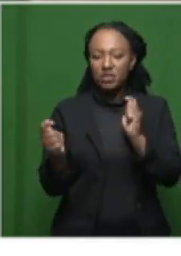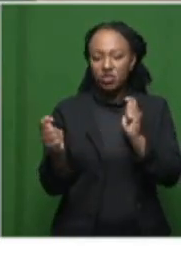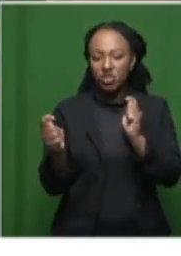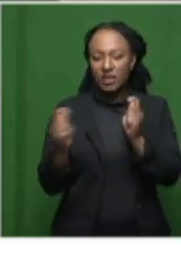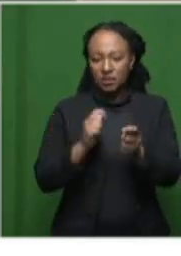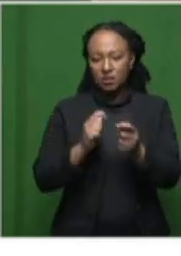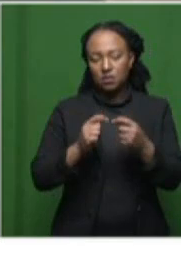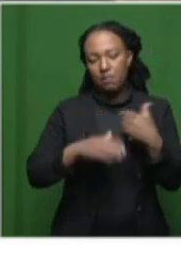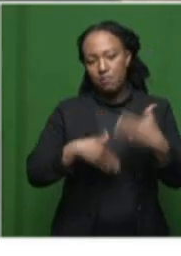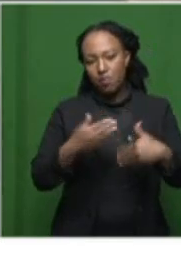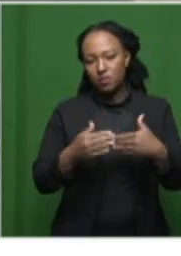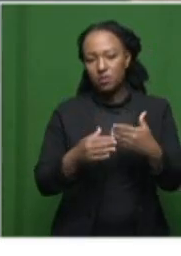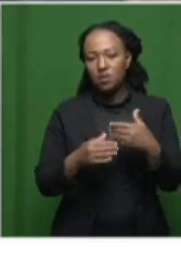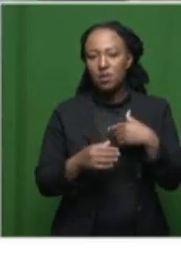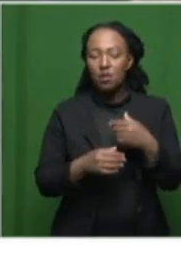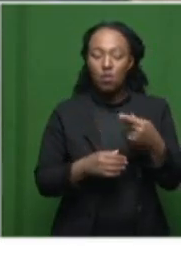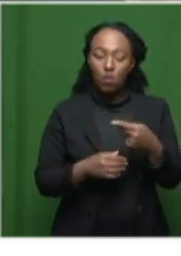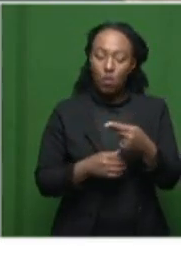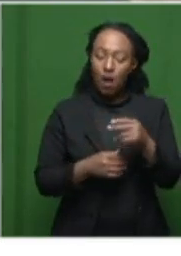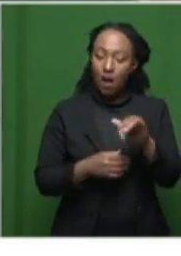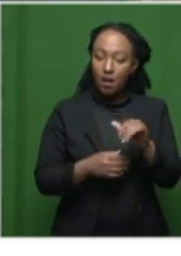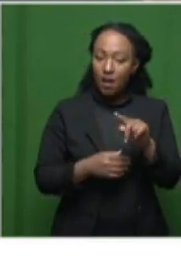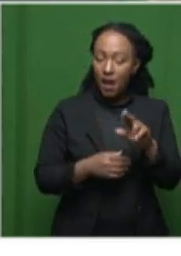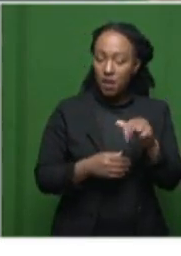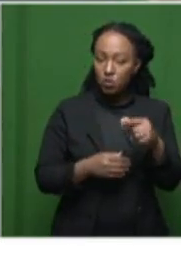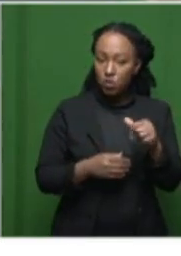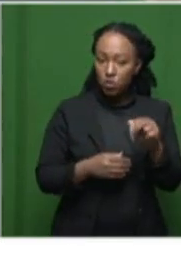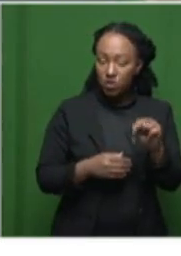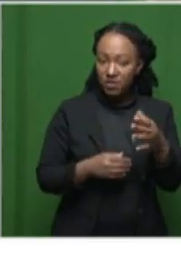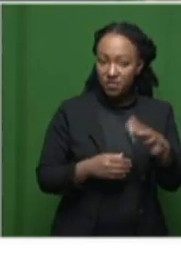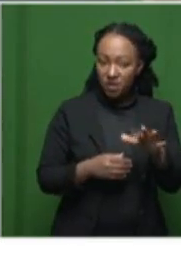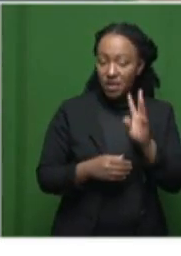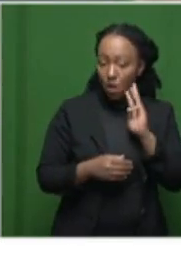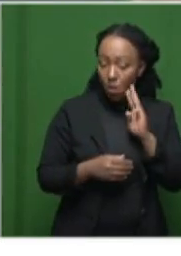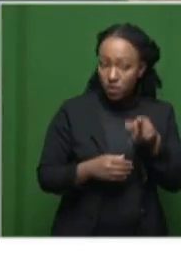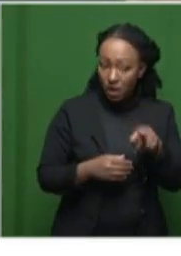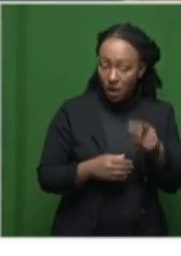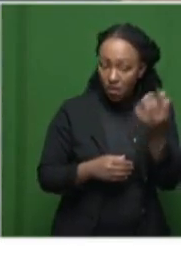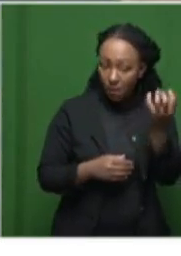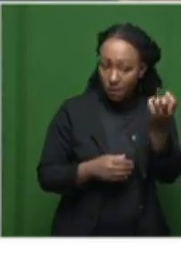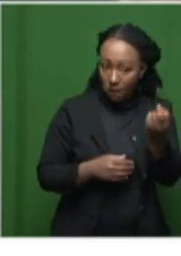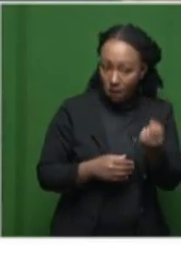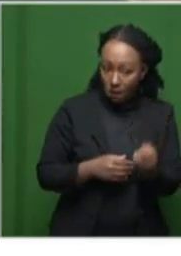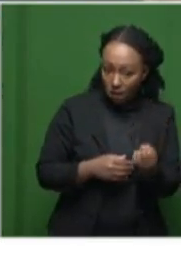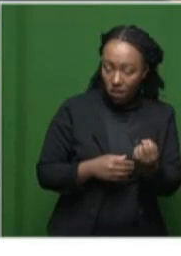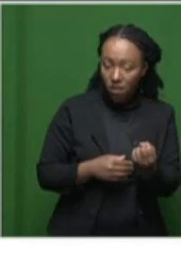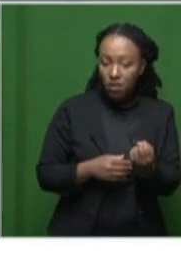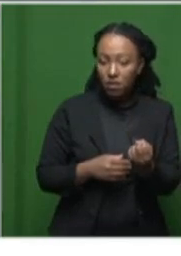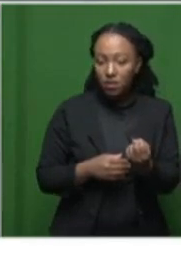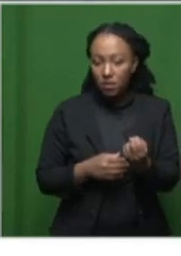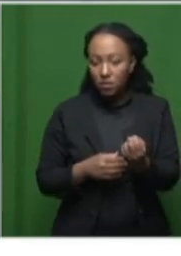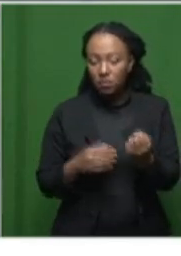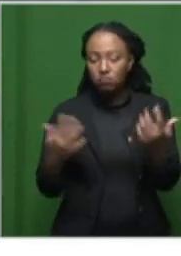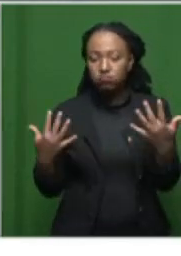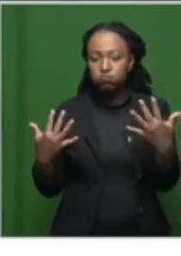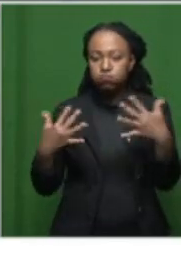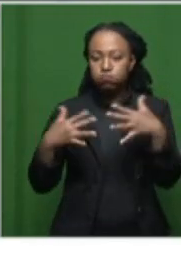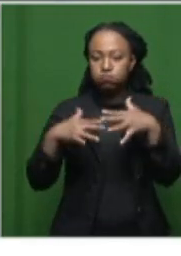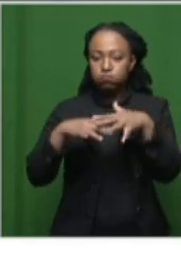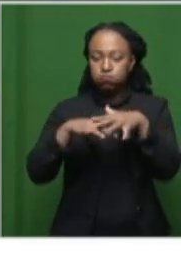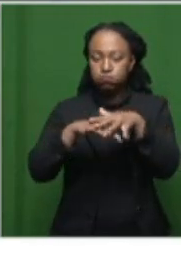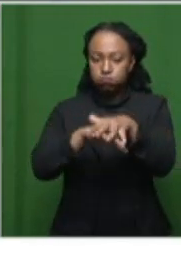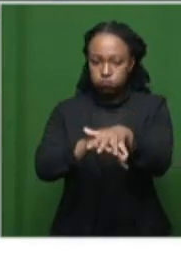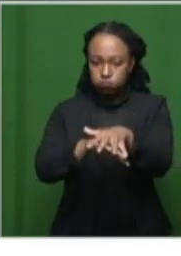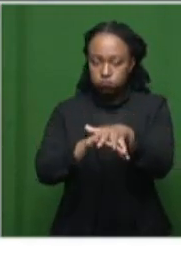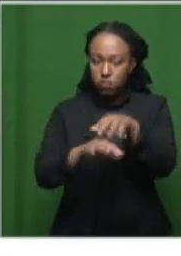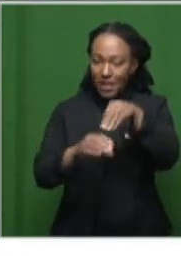process that we have, taking the hydrogen gas that we've got in the water, oxygen gas that we've got in the water, combining them over the catalyst